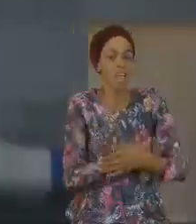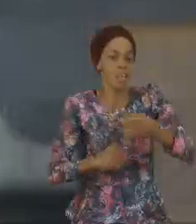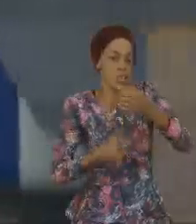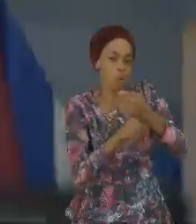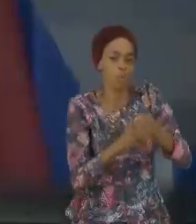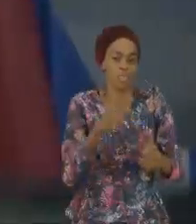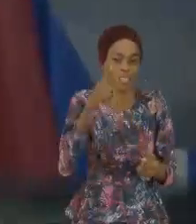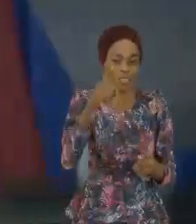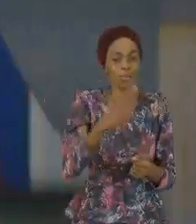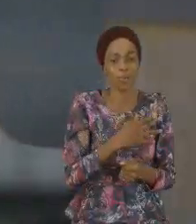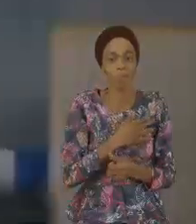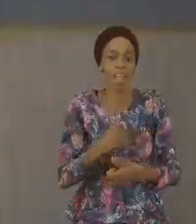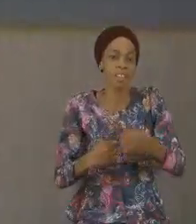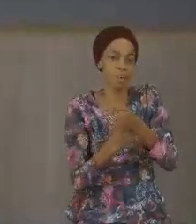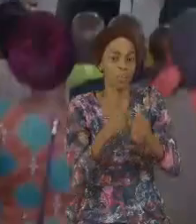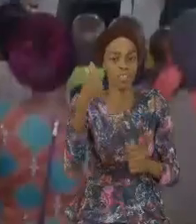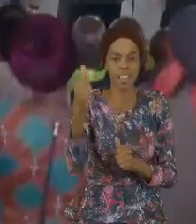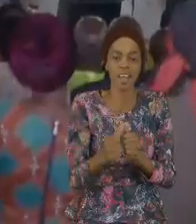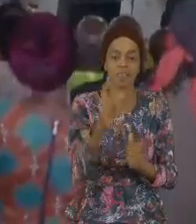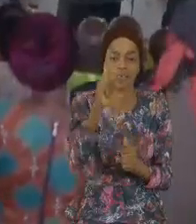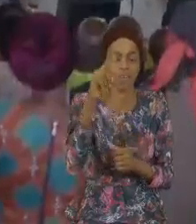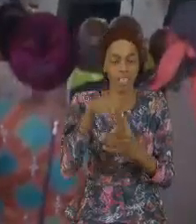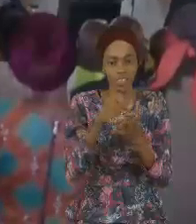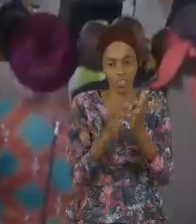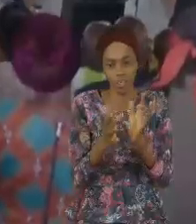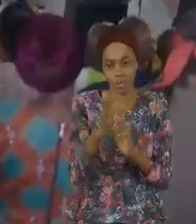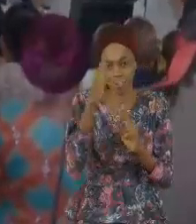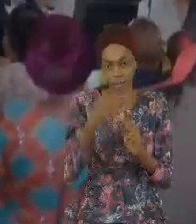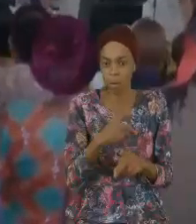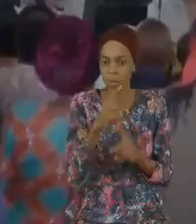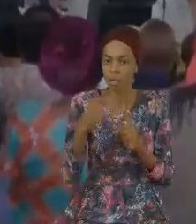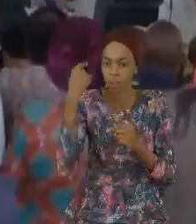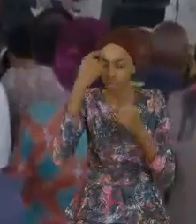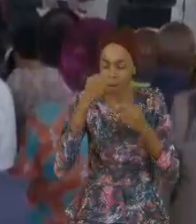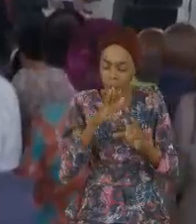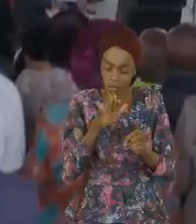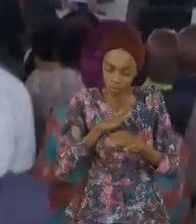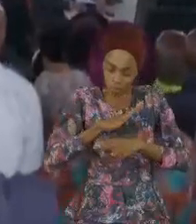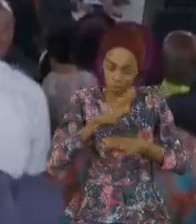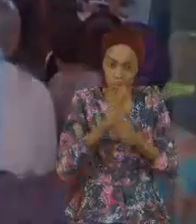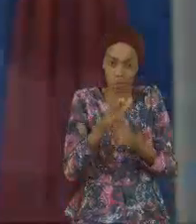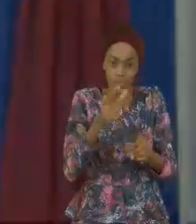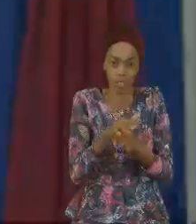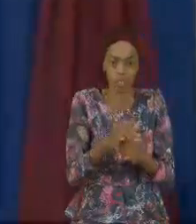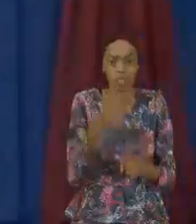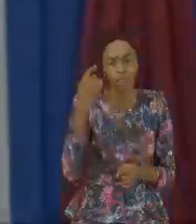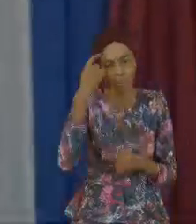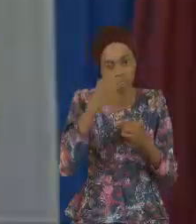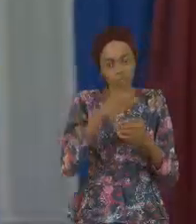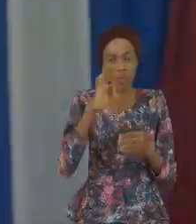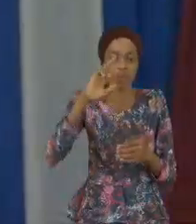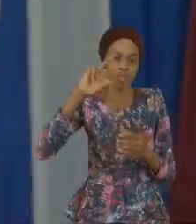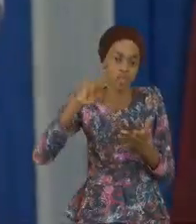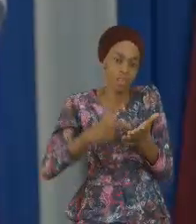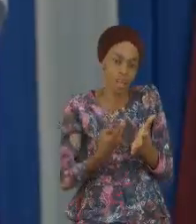behind everyone in Jesus' name. When you think of sufficiency, think of 2 Corinthians chapter 3,